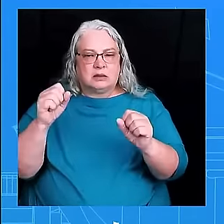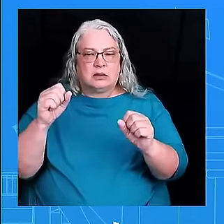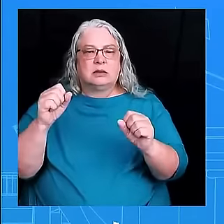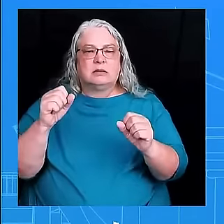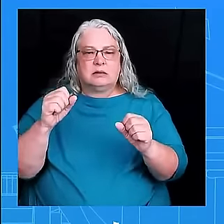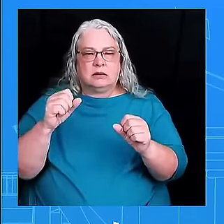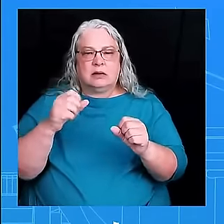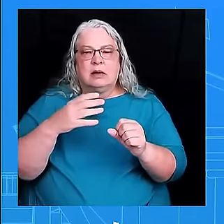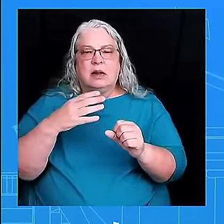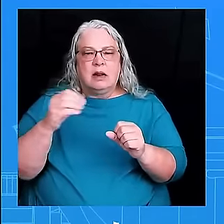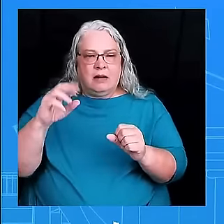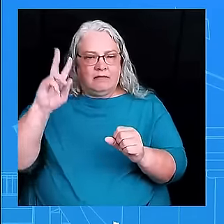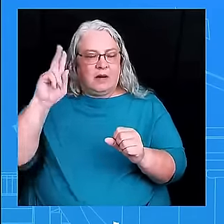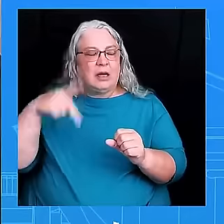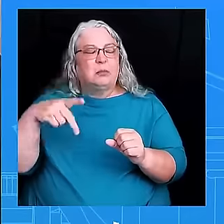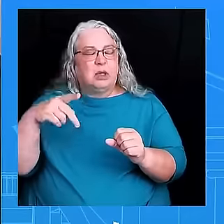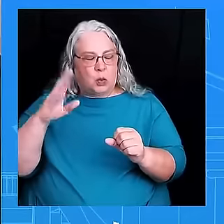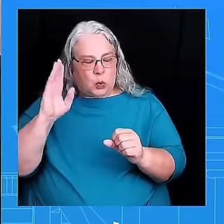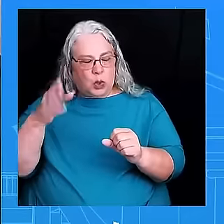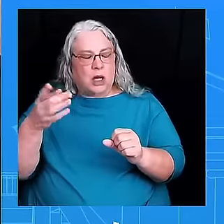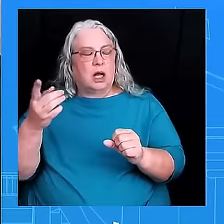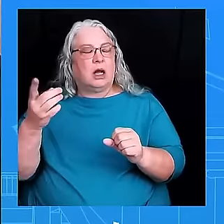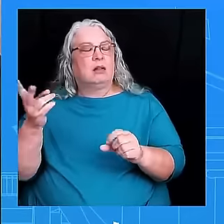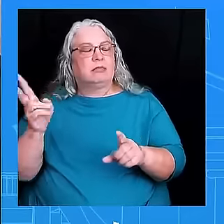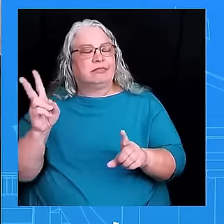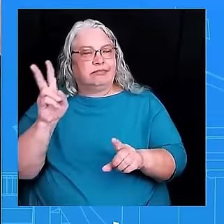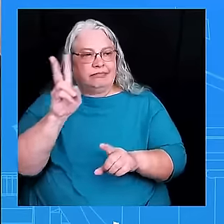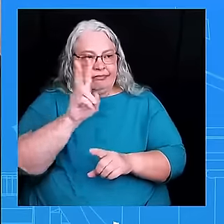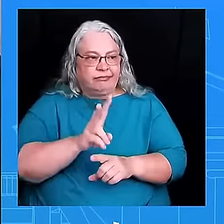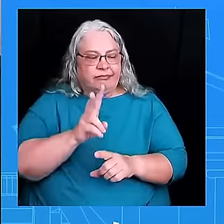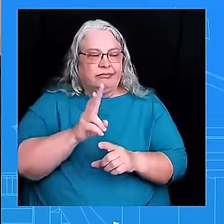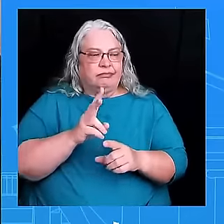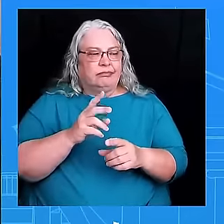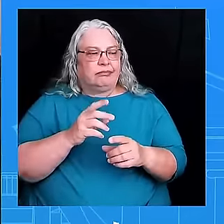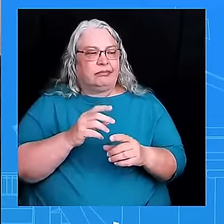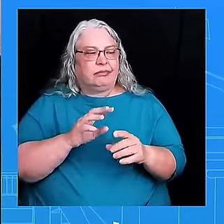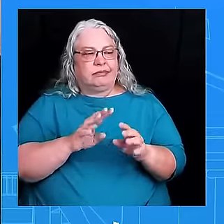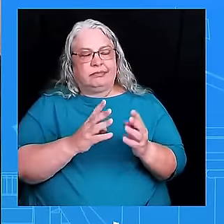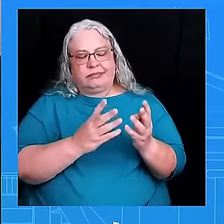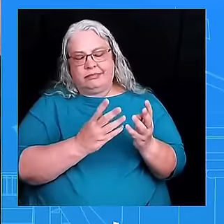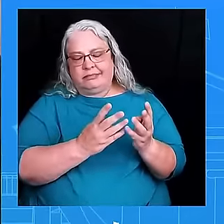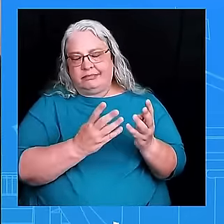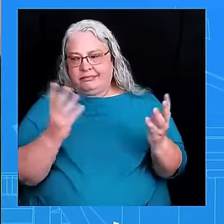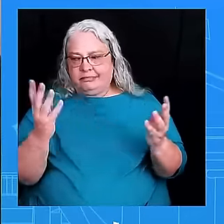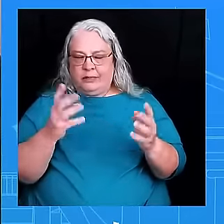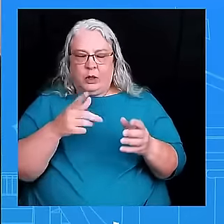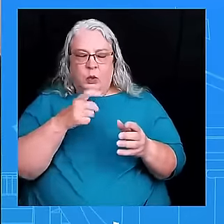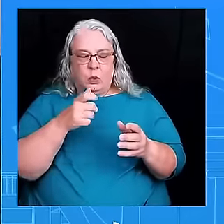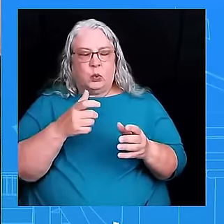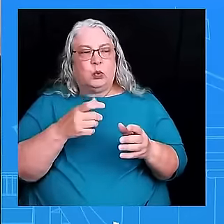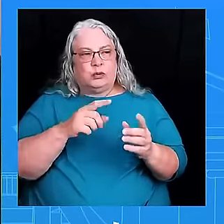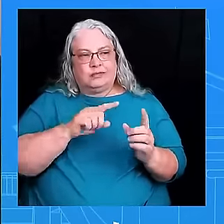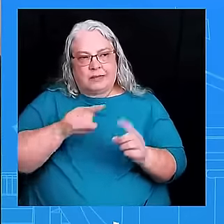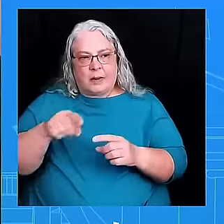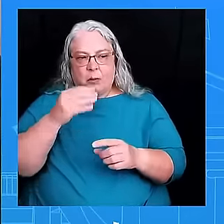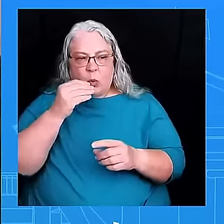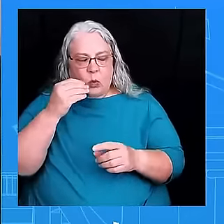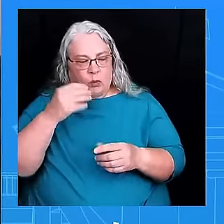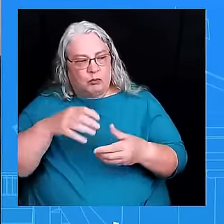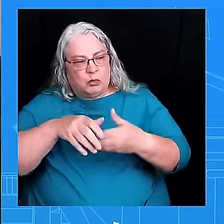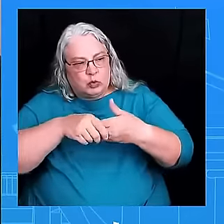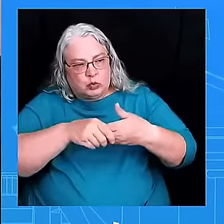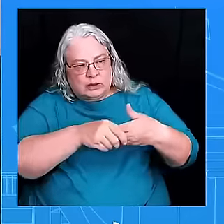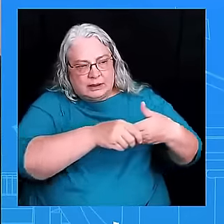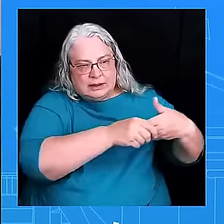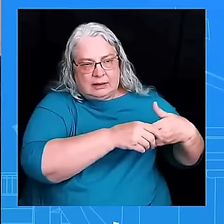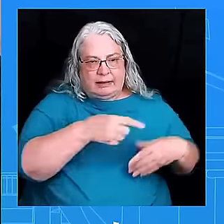you just heard this from Jake Sullivan. And I wanted to follow up with Jake, but didn't have a chance. It sounded like he almost took a swipe at the vice